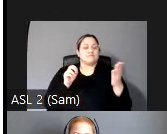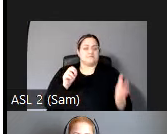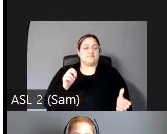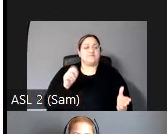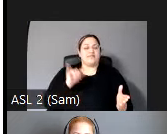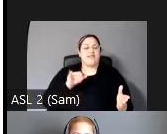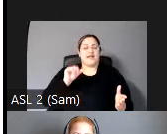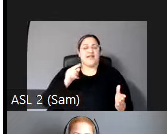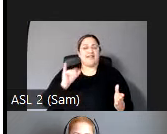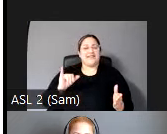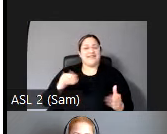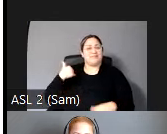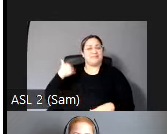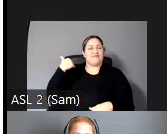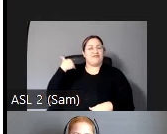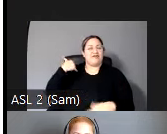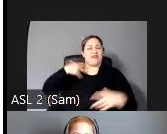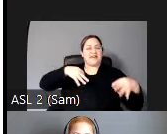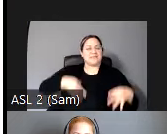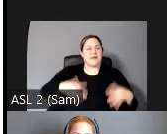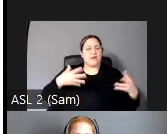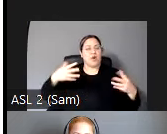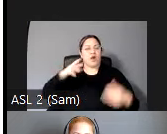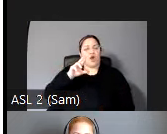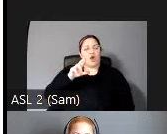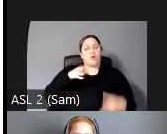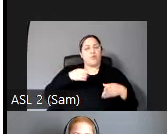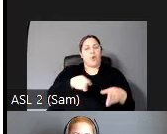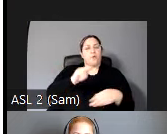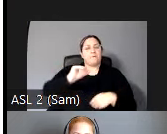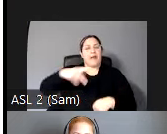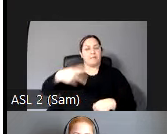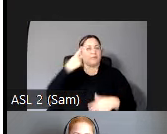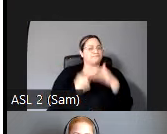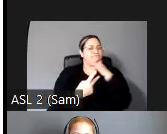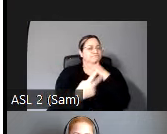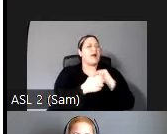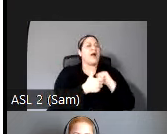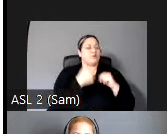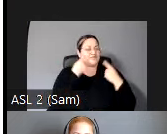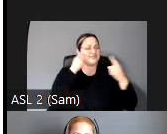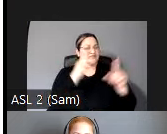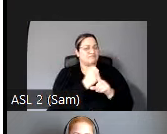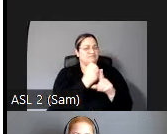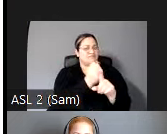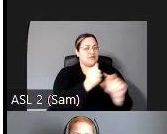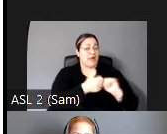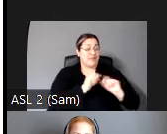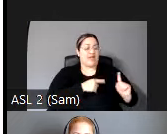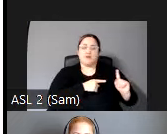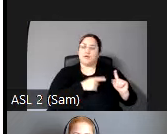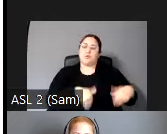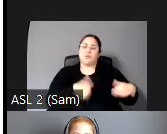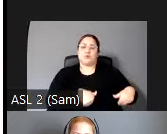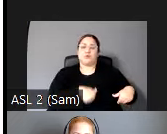Caregivers and care partners are key folks that are really the ones who are treating and